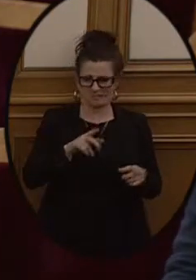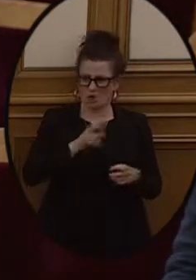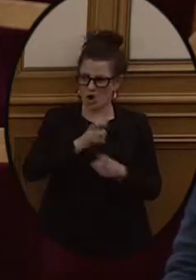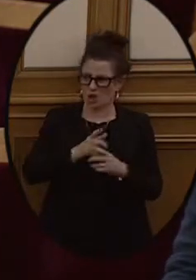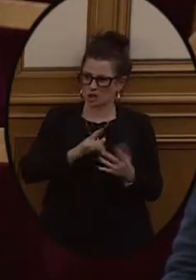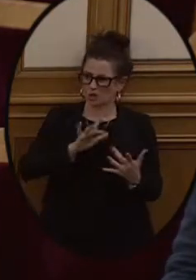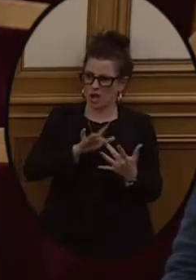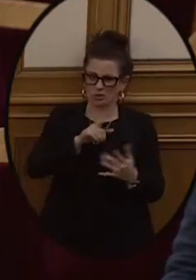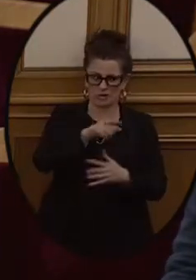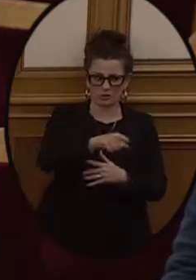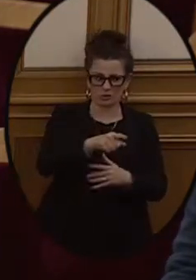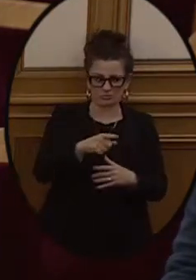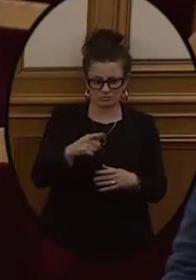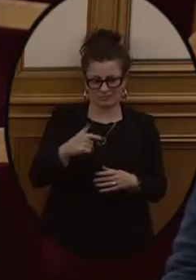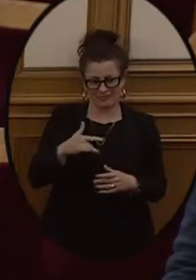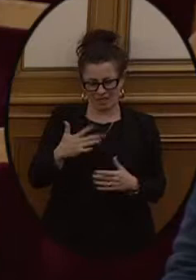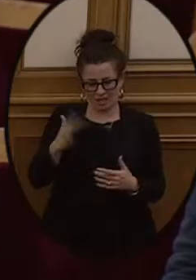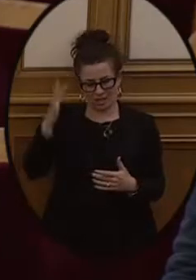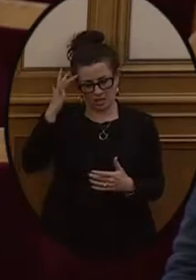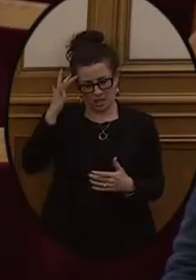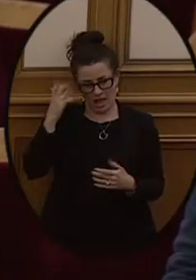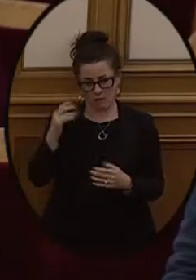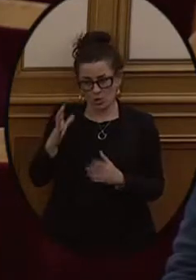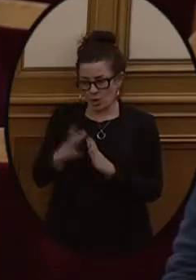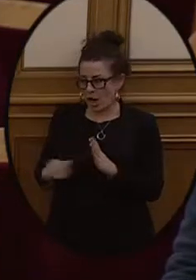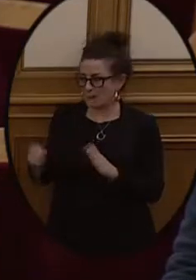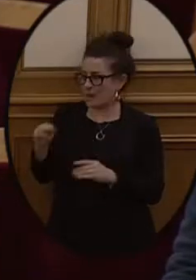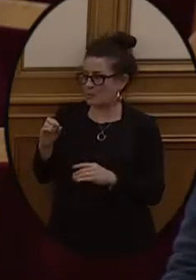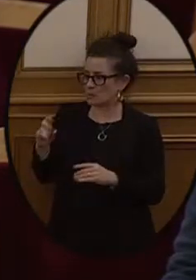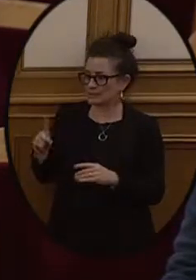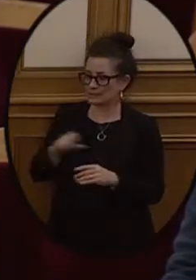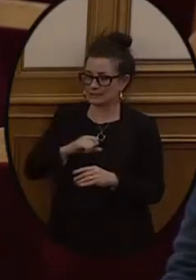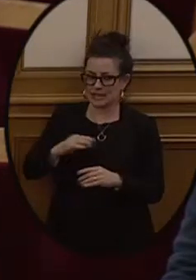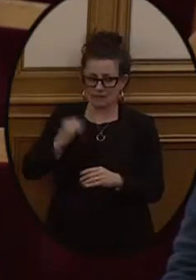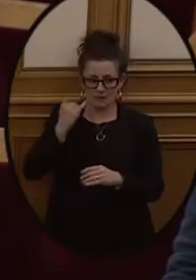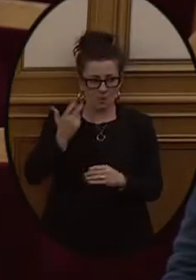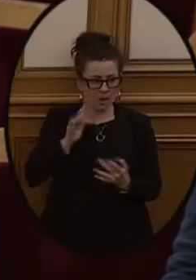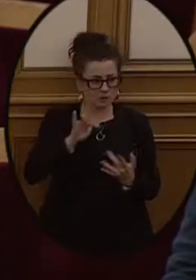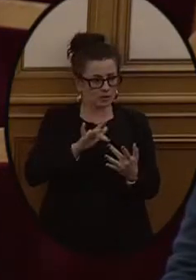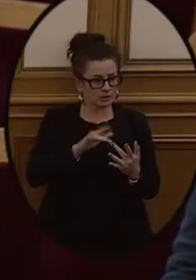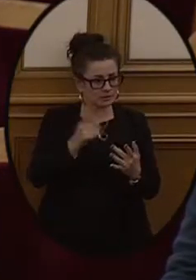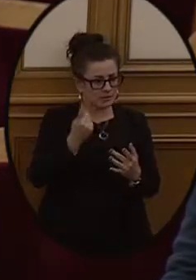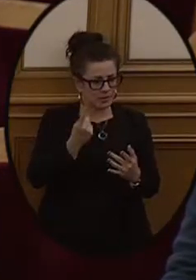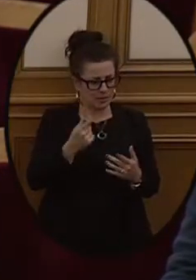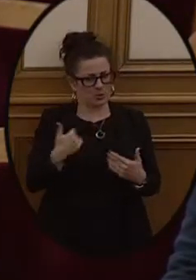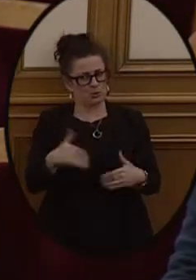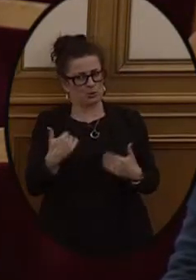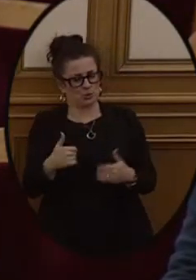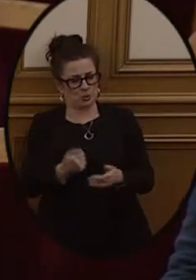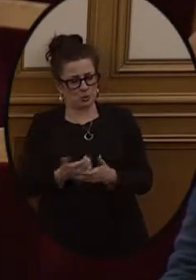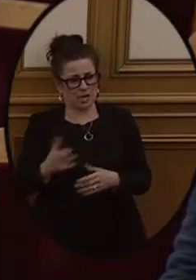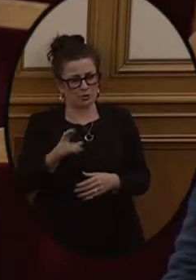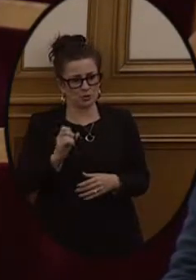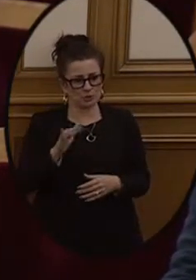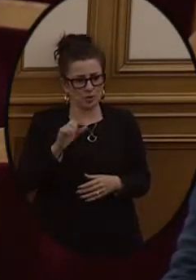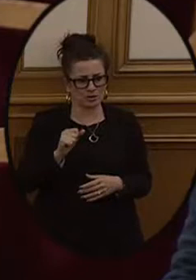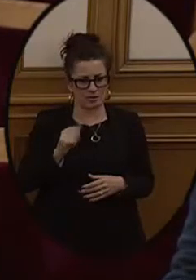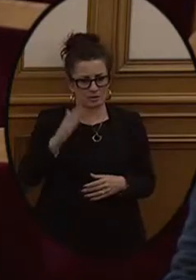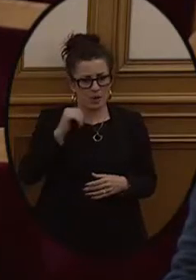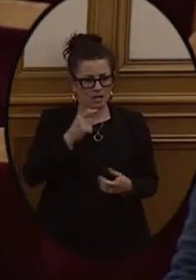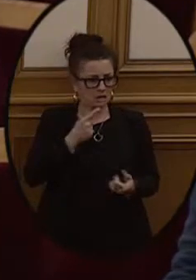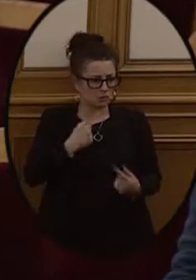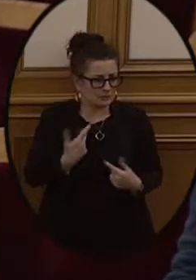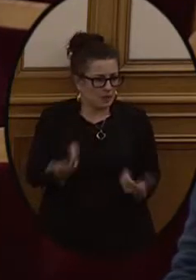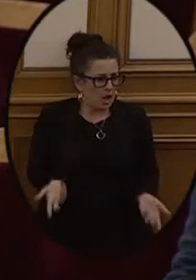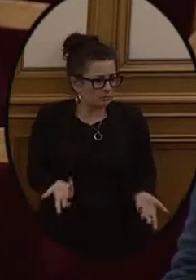for me to have to copy MOD staff every time I want to reach them for something. That seems like a huge waste of resources, and they could just